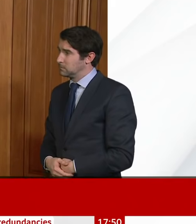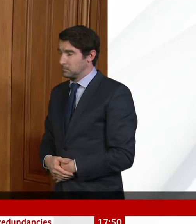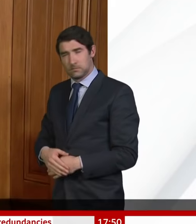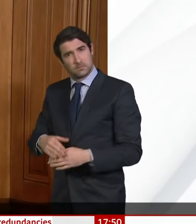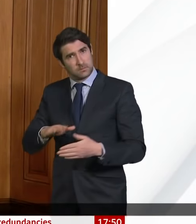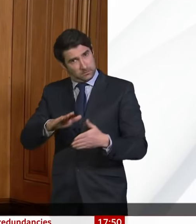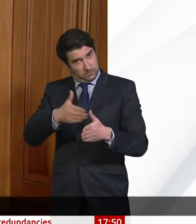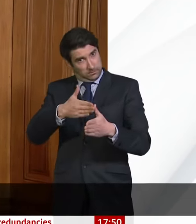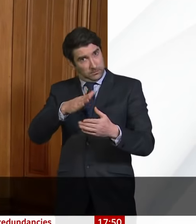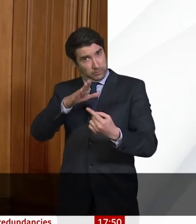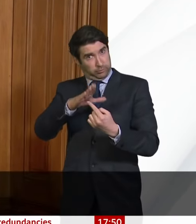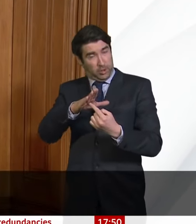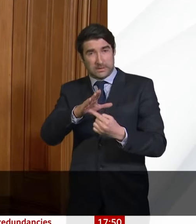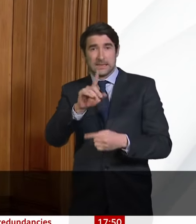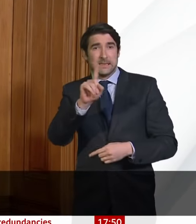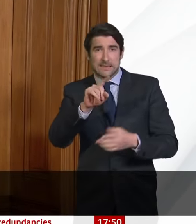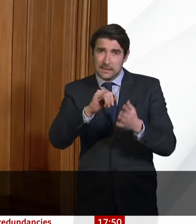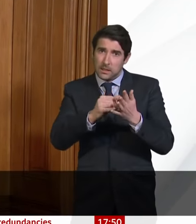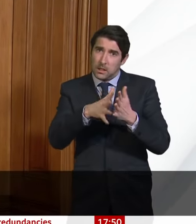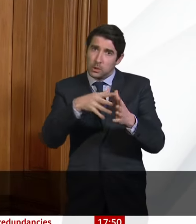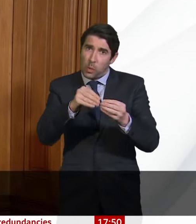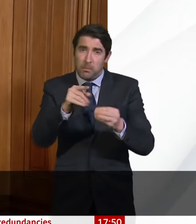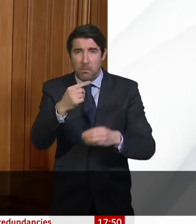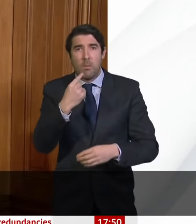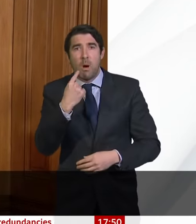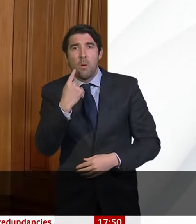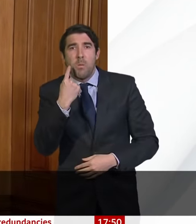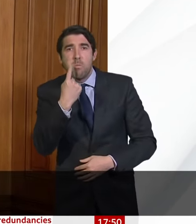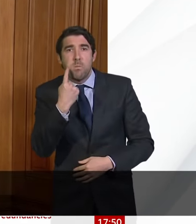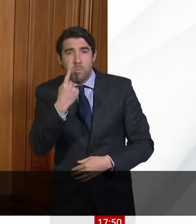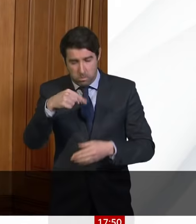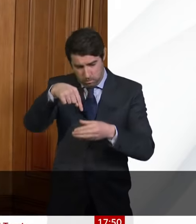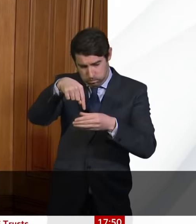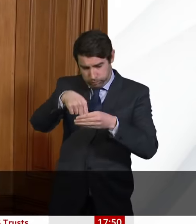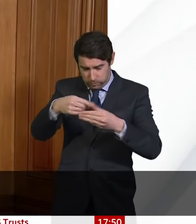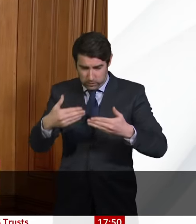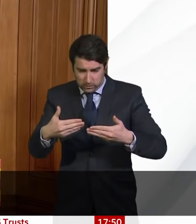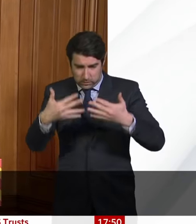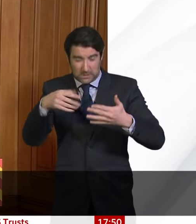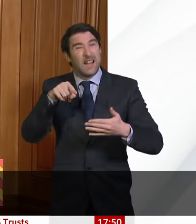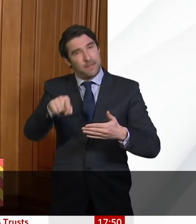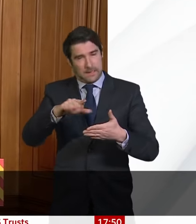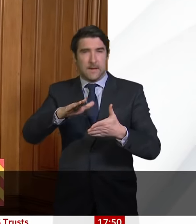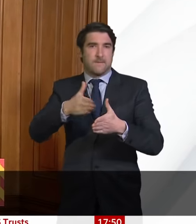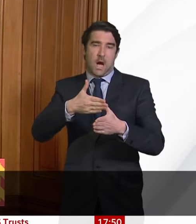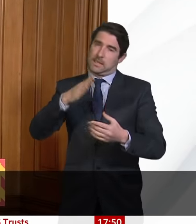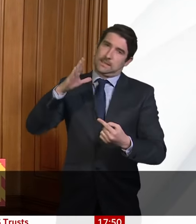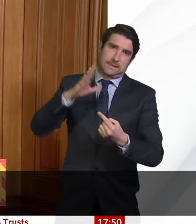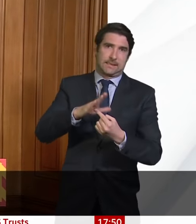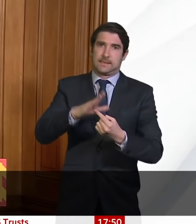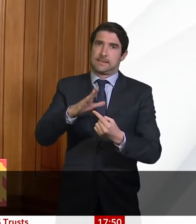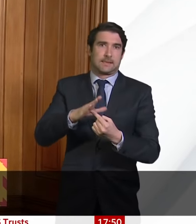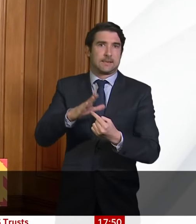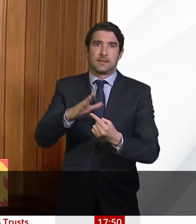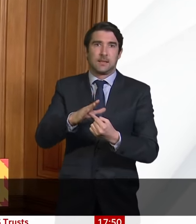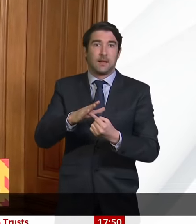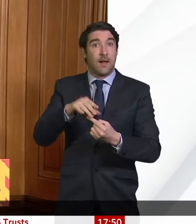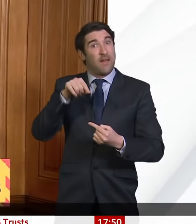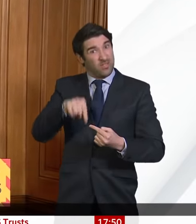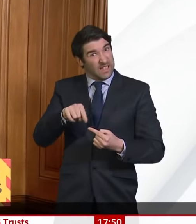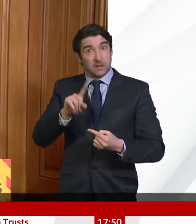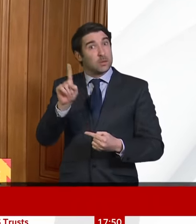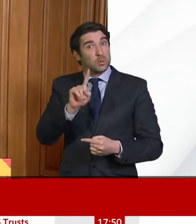tests which allow the NHS to manage critically ill patients to the best they possibly can, and also to allow NHS staff and other